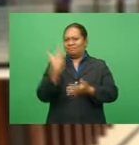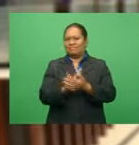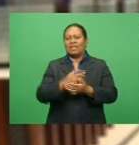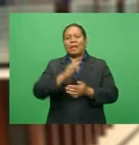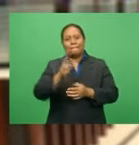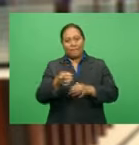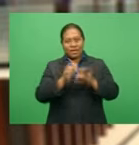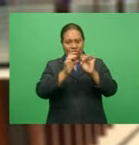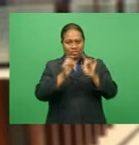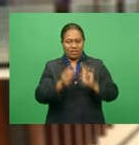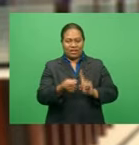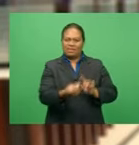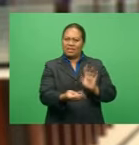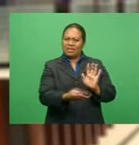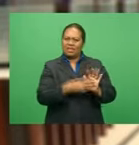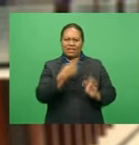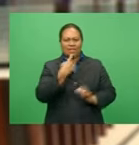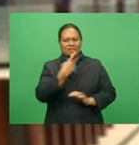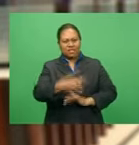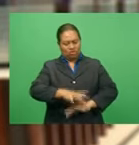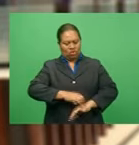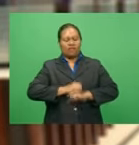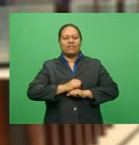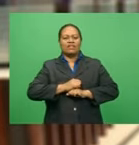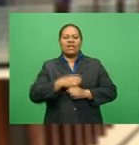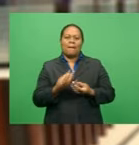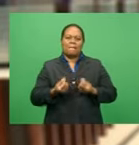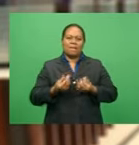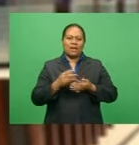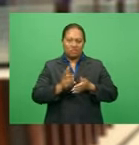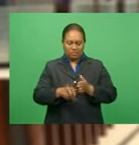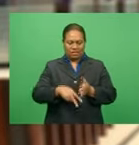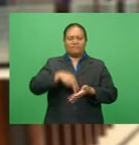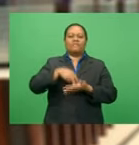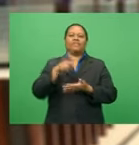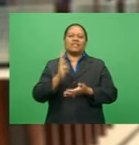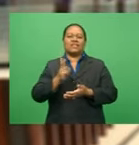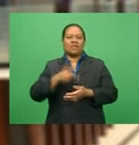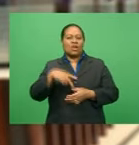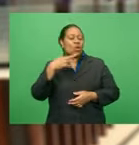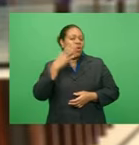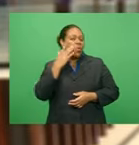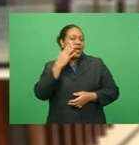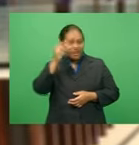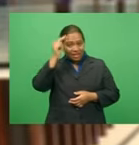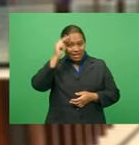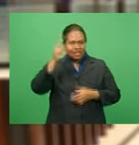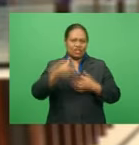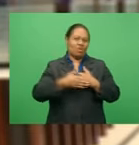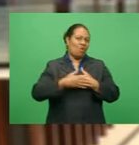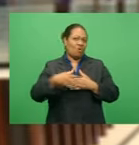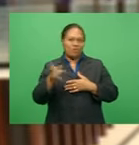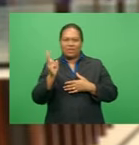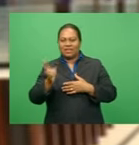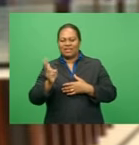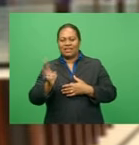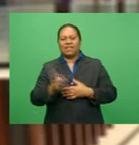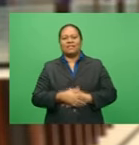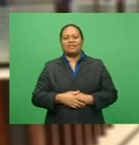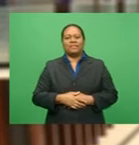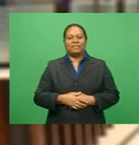Australian Prime Minister Scott Morrison said confidence in the economy is returning as the nation reopens from its second coronavirus-imposed